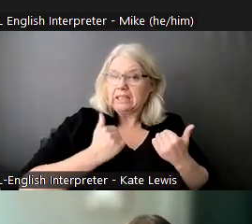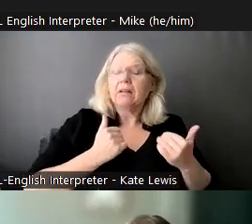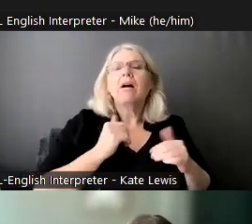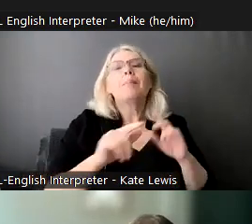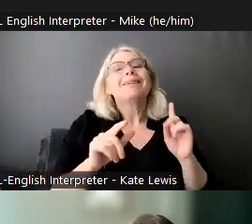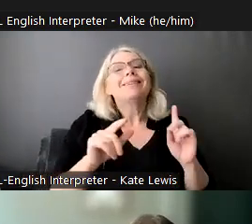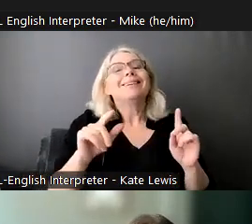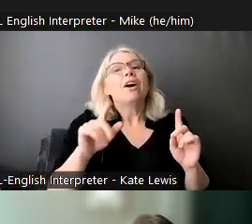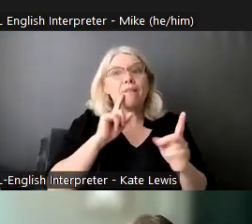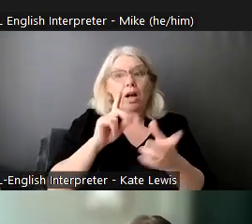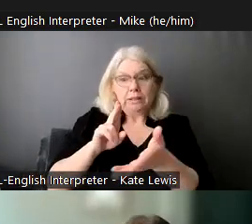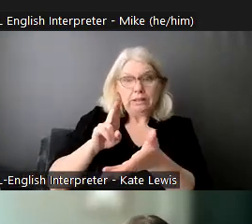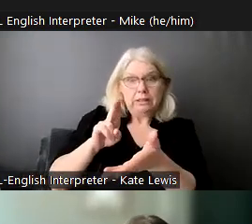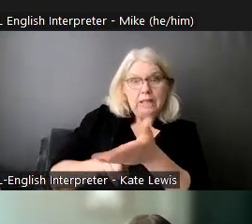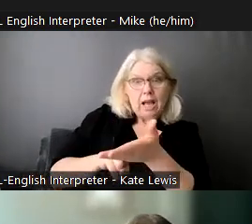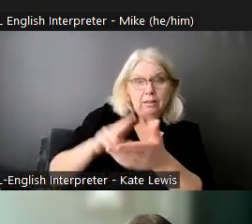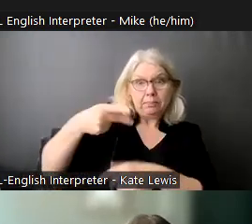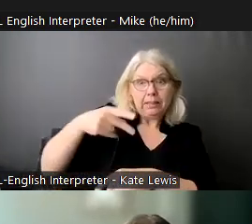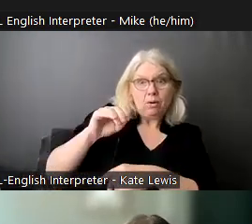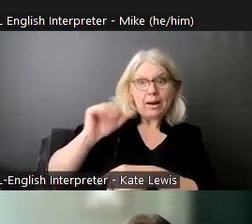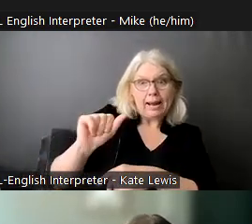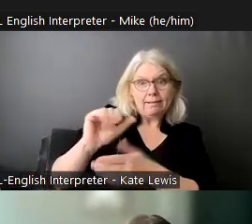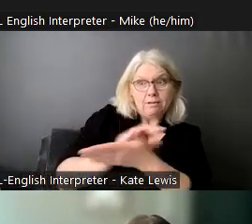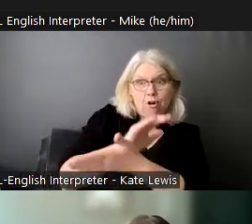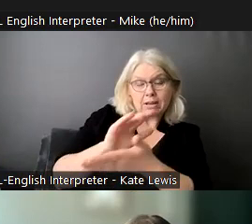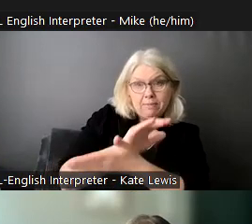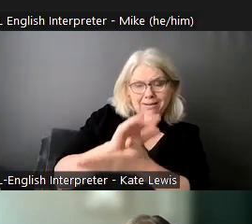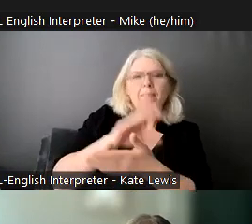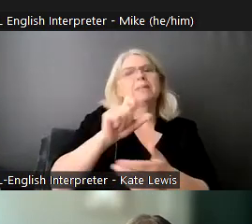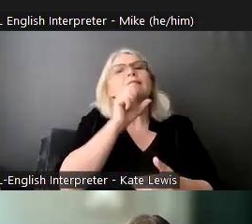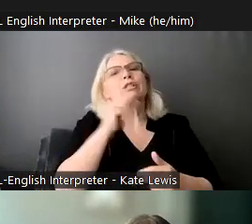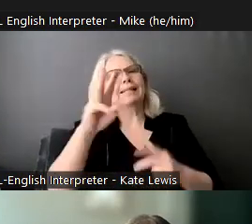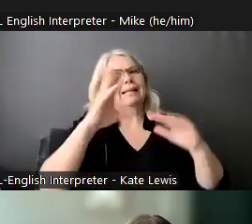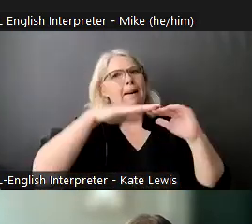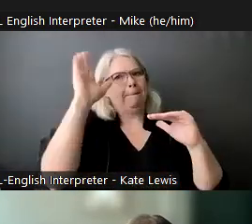that decision in your place is a little bit more of a complicated